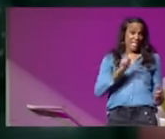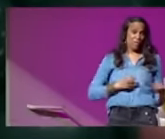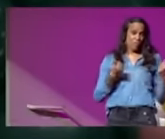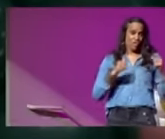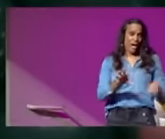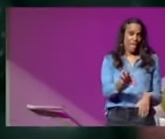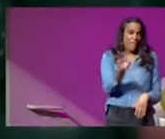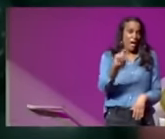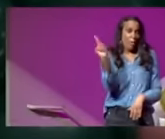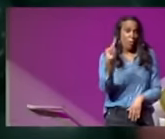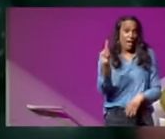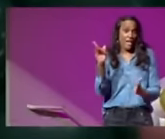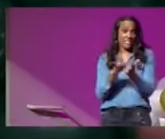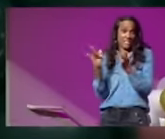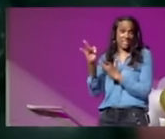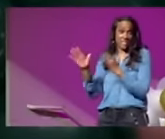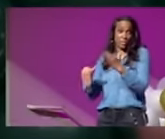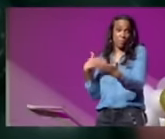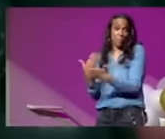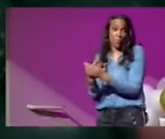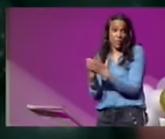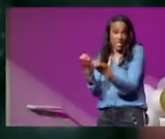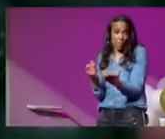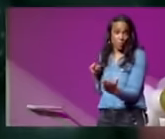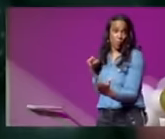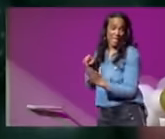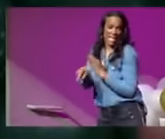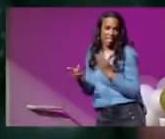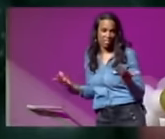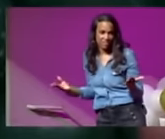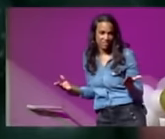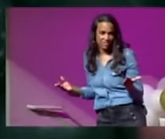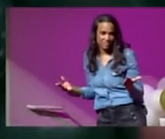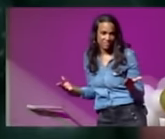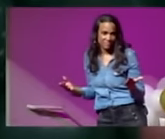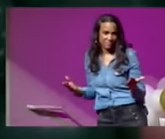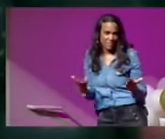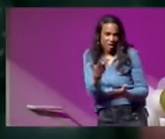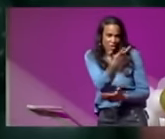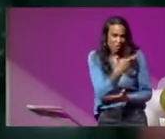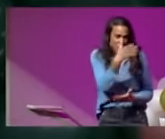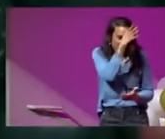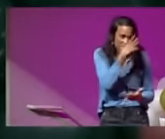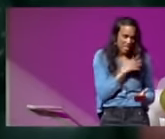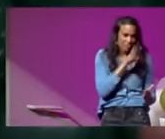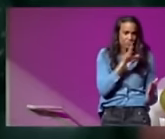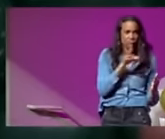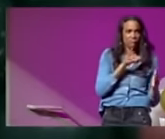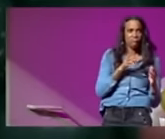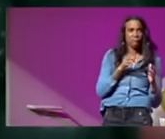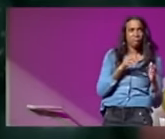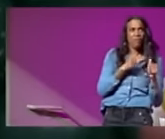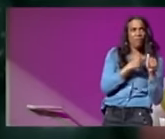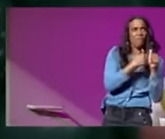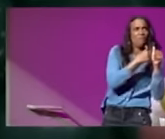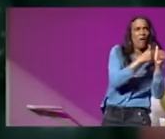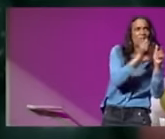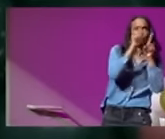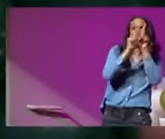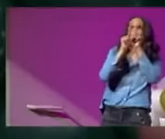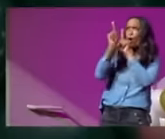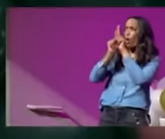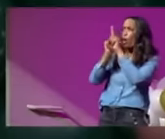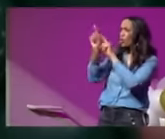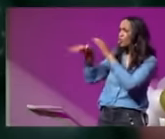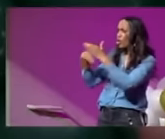that a trip? They know what's right, but they don't follow what's right. Ain't that a trip? The book lets us know the